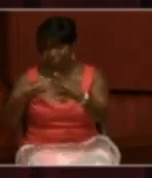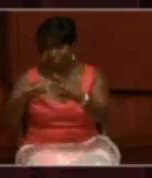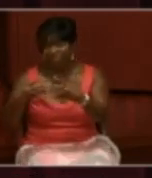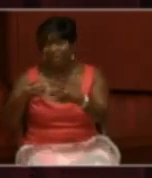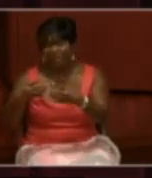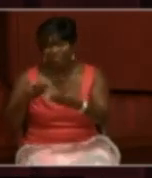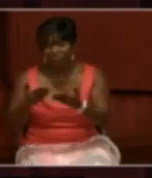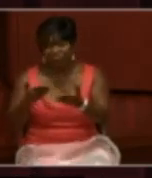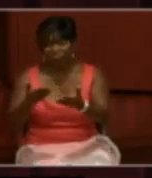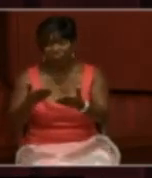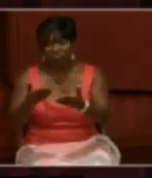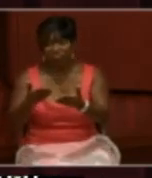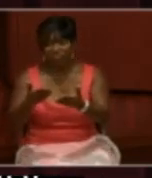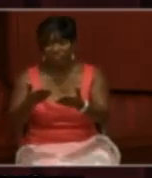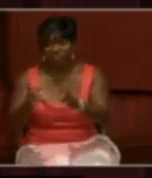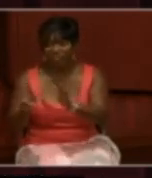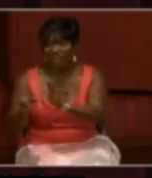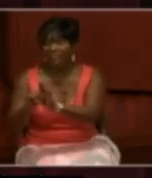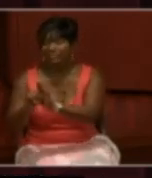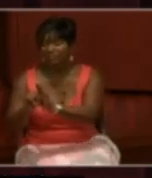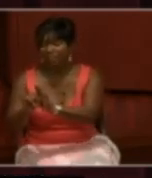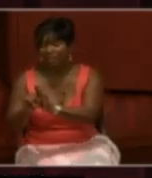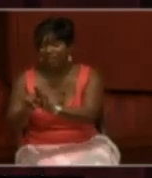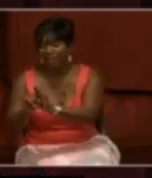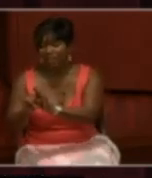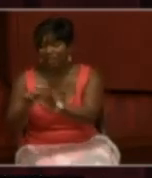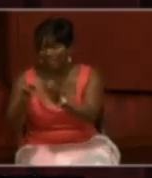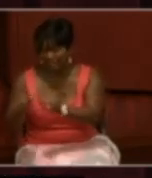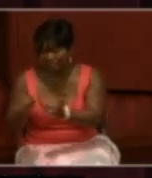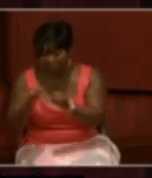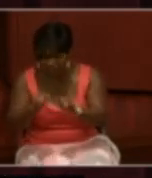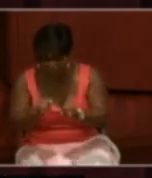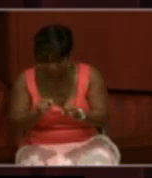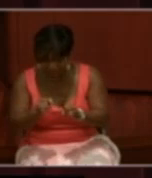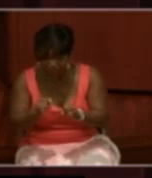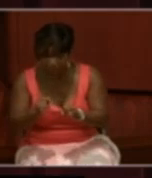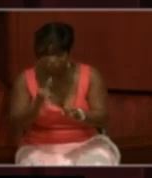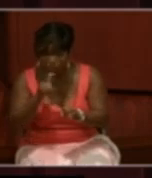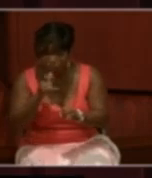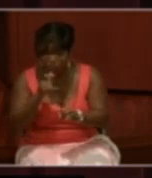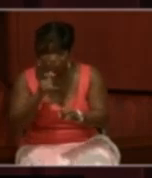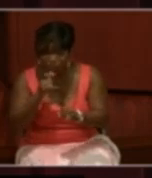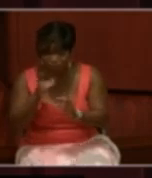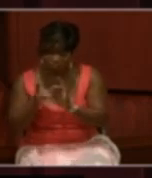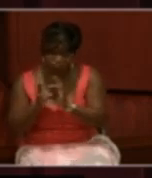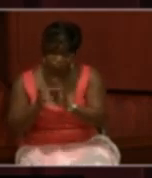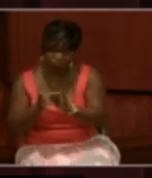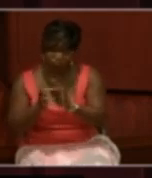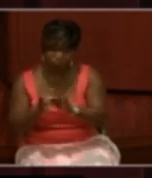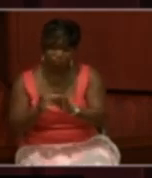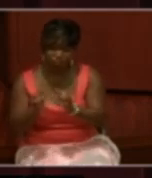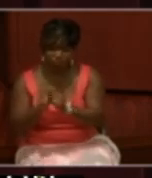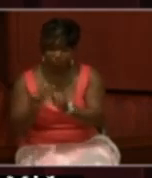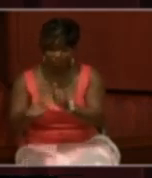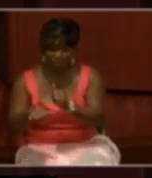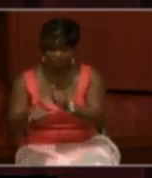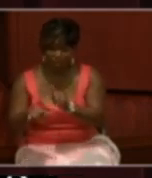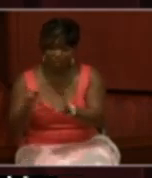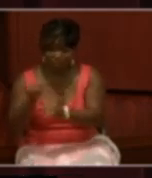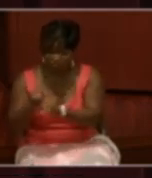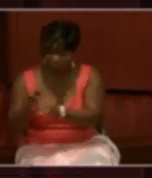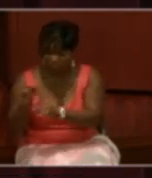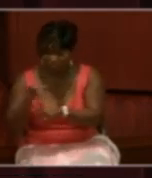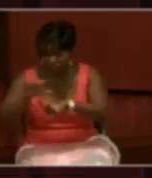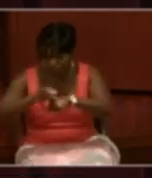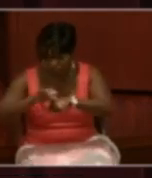you identify individuals who were associated with the particular institution, such as a